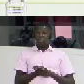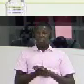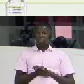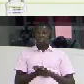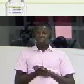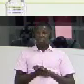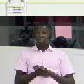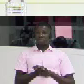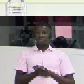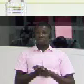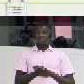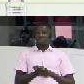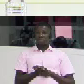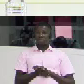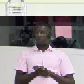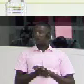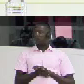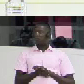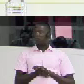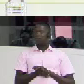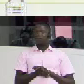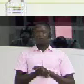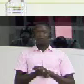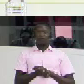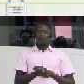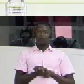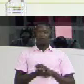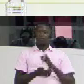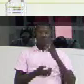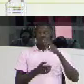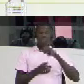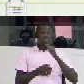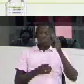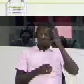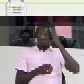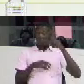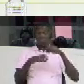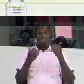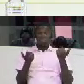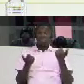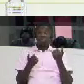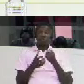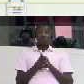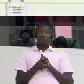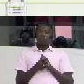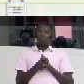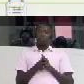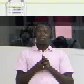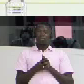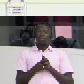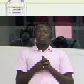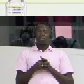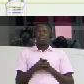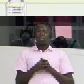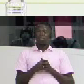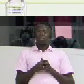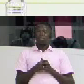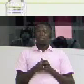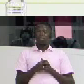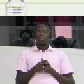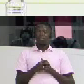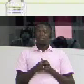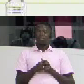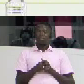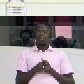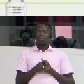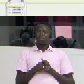leen. yéen ñoo xaw ma leen de. I don't know them. Let's just go back.